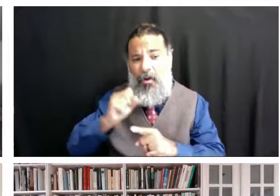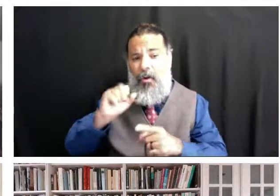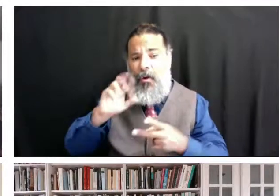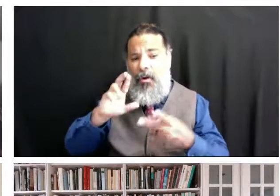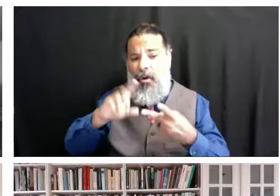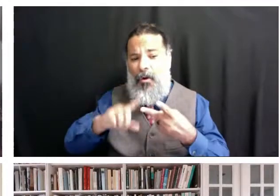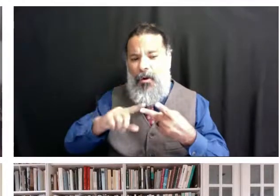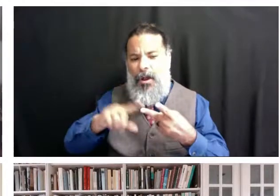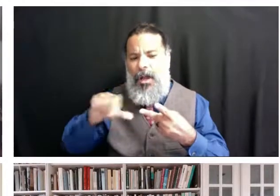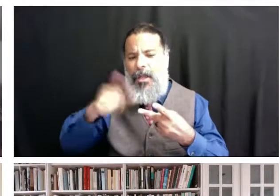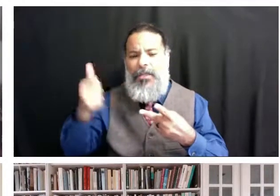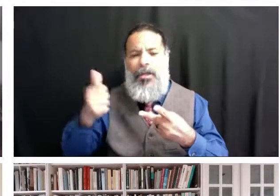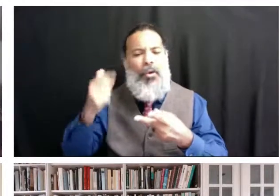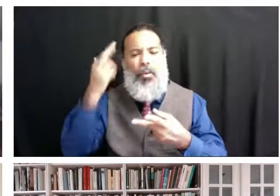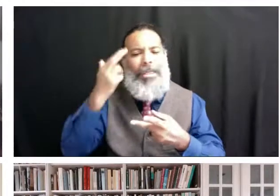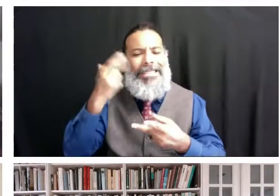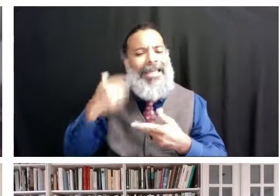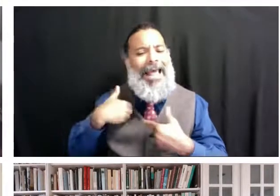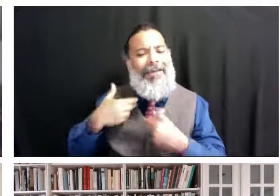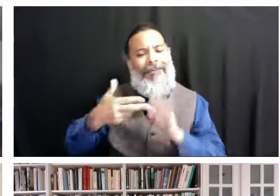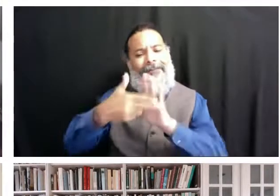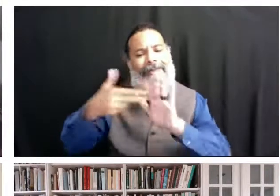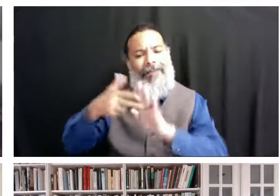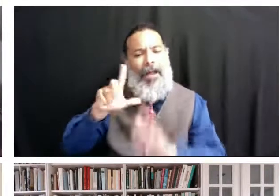or is there some other connection?